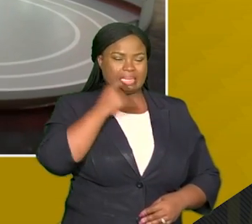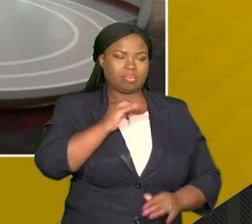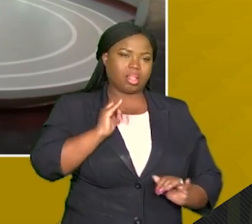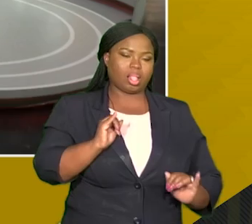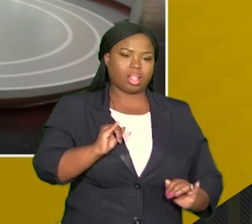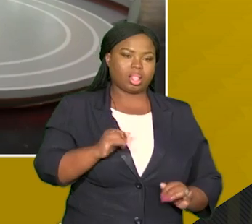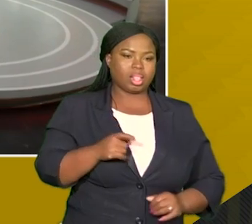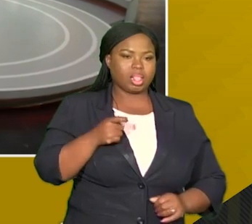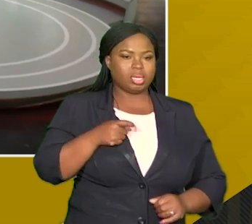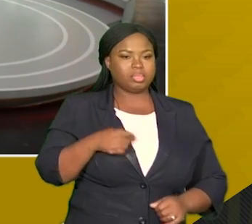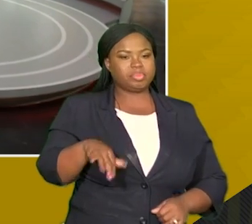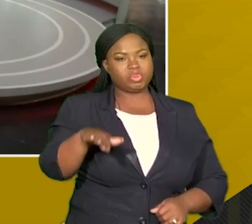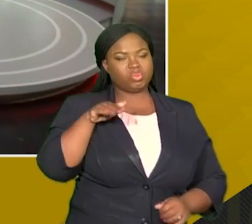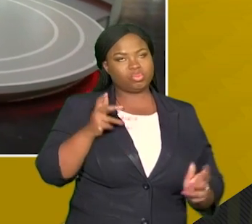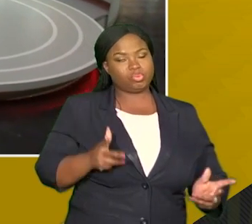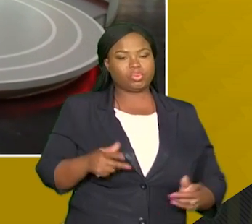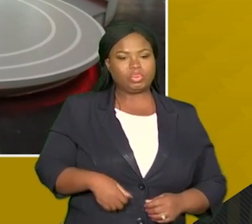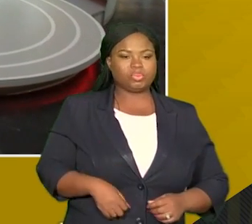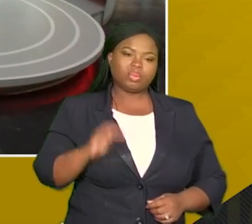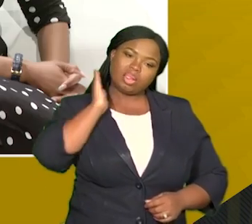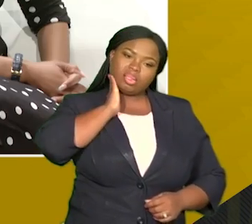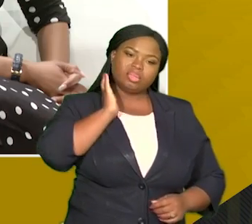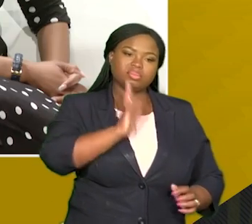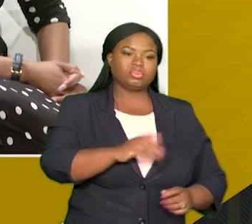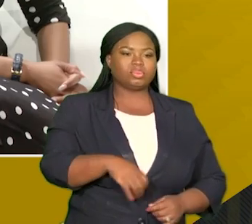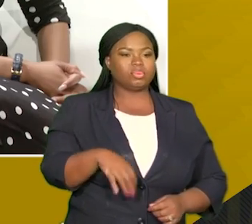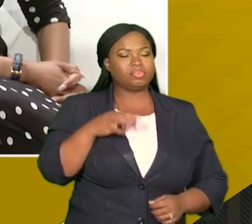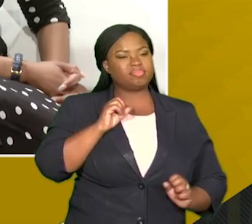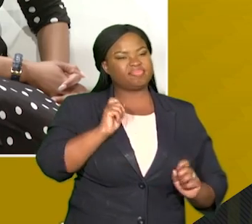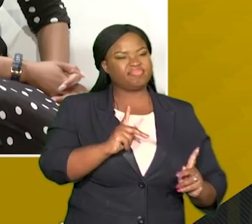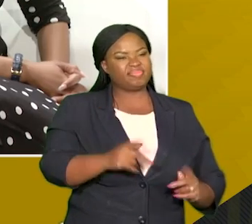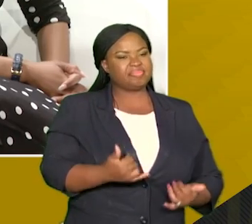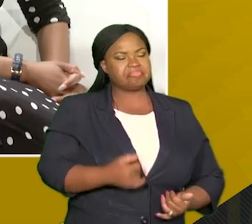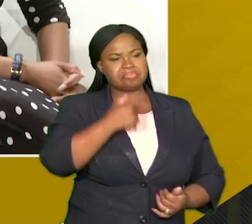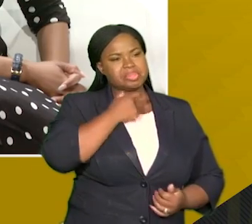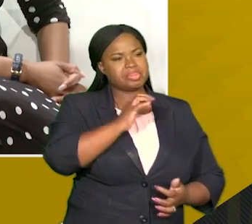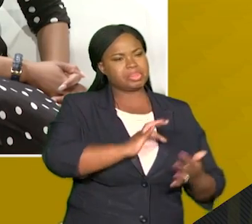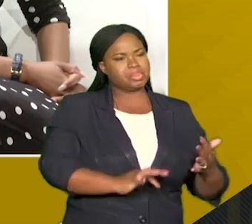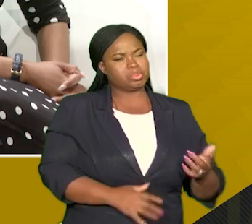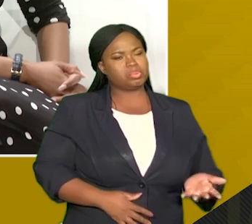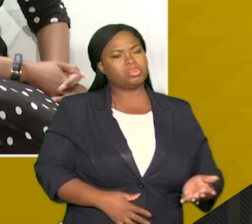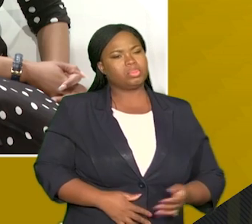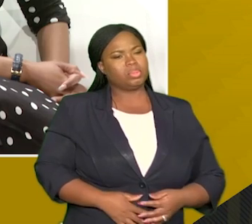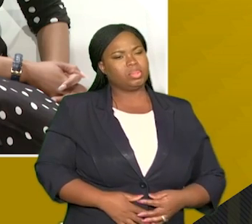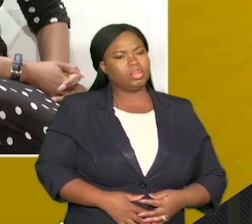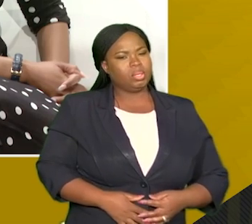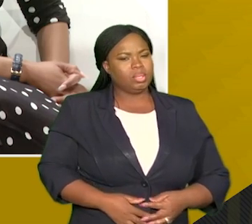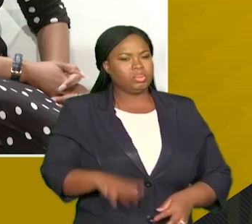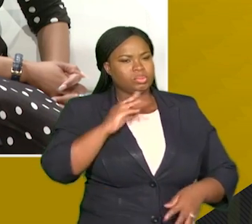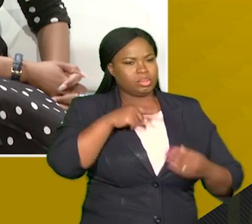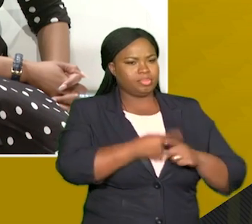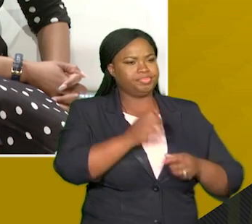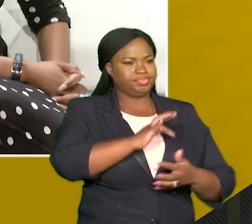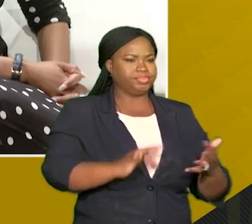saying I'm a typical Zulu like that sometimes. Okay. My pronunciation is very bad. But let's come to a very sad issue that you're talking about Bosisi. We're talking about a